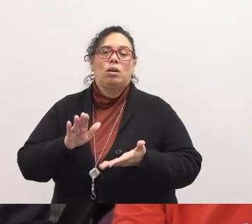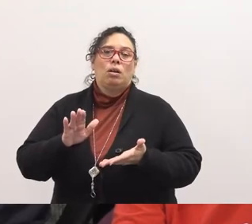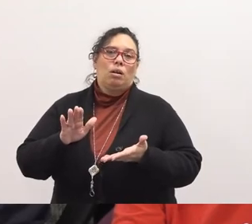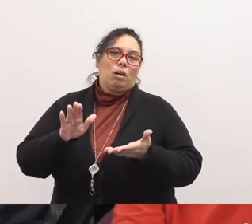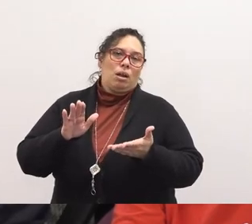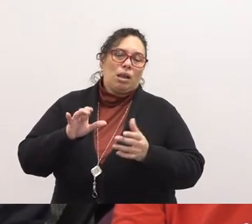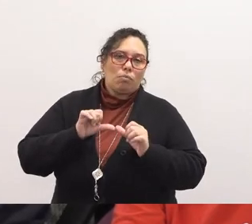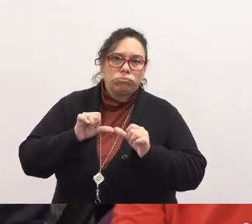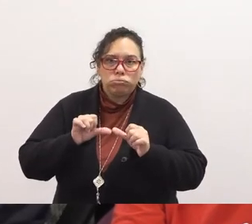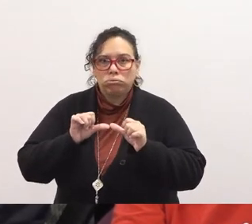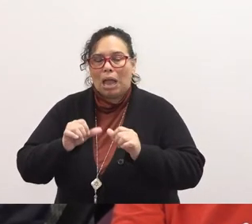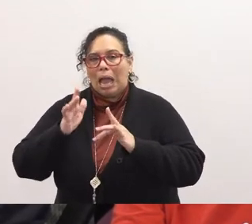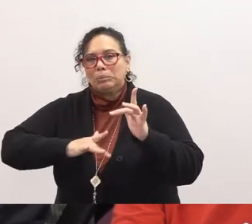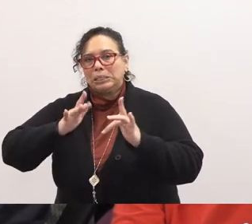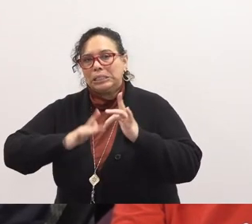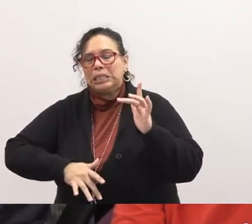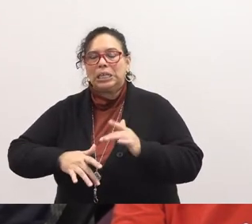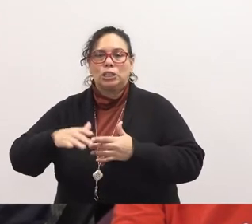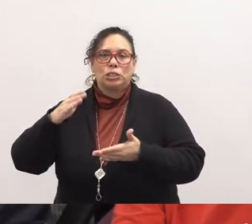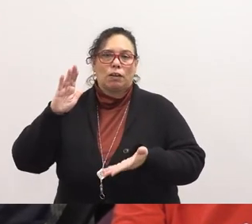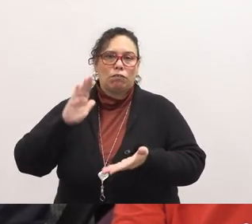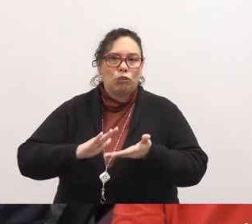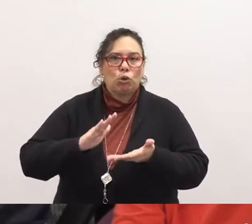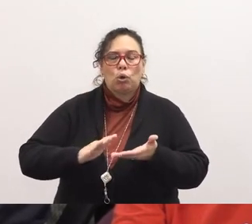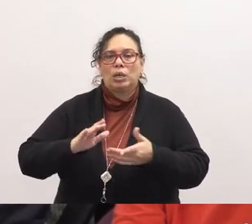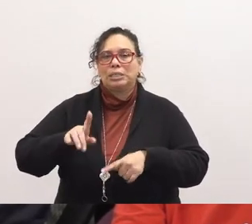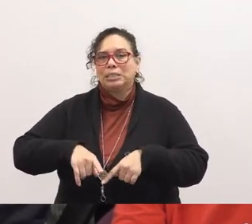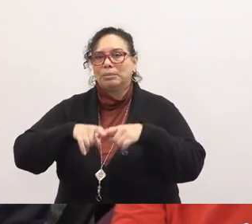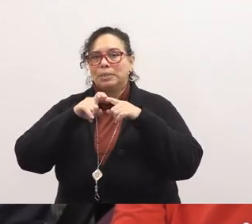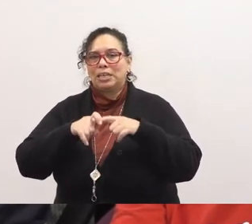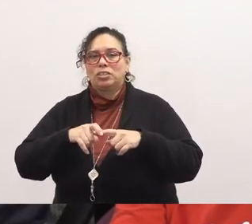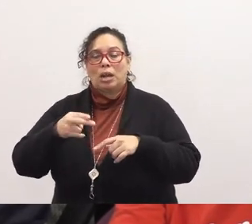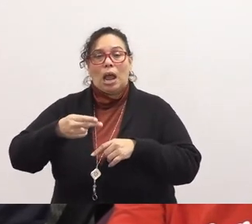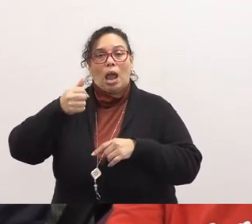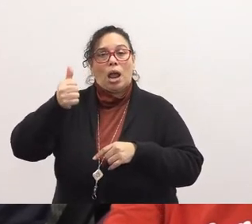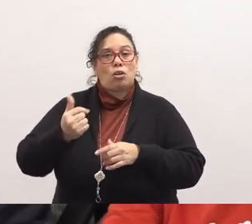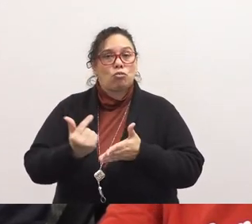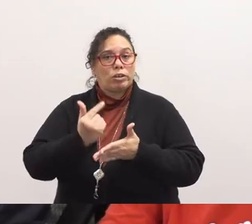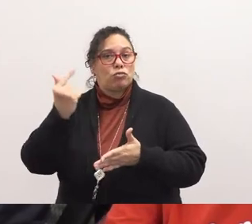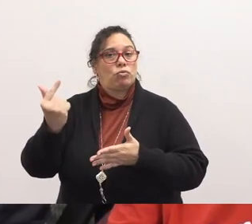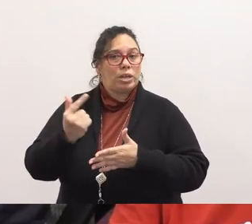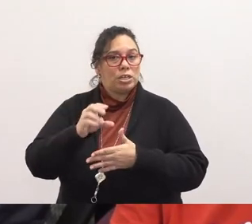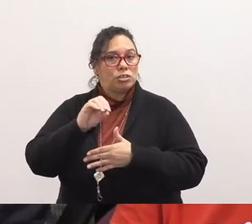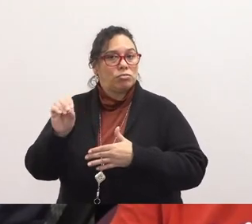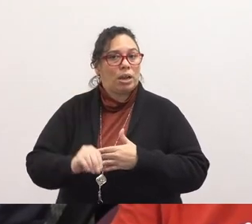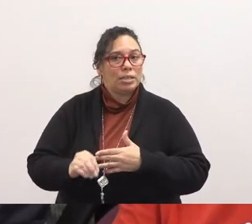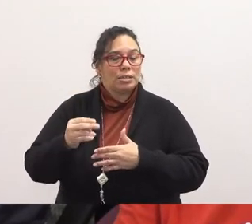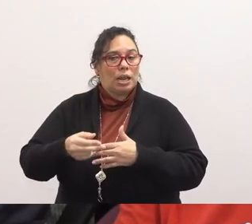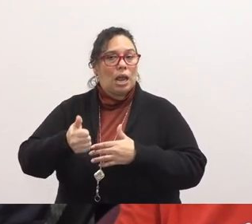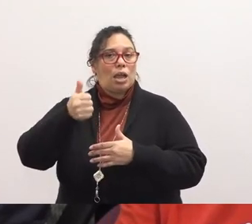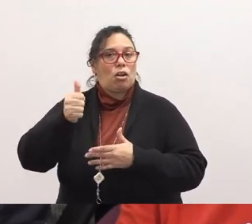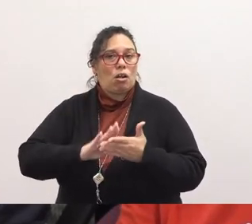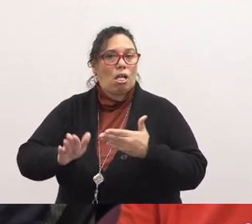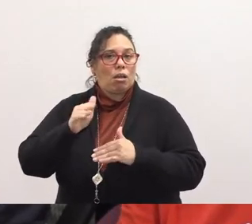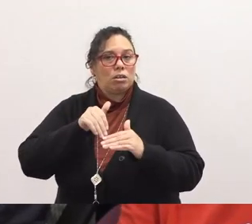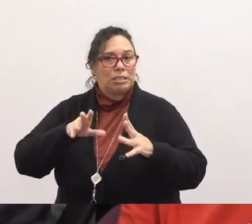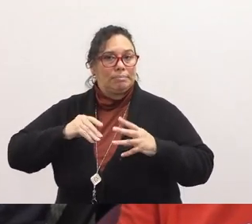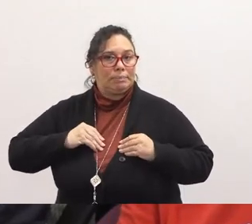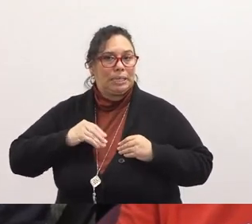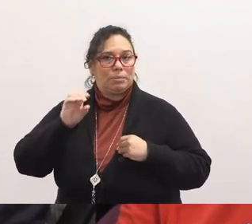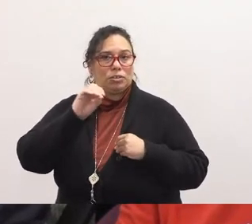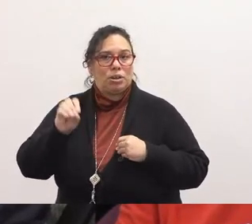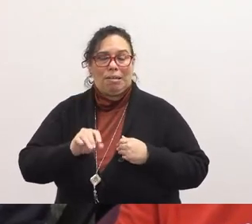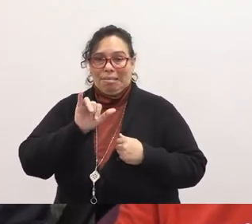rates, fewer suspensions, higher graduation rates, and higher college entrance rates. This information was